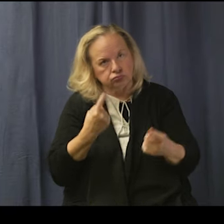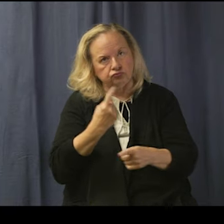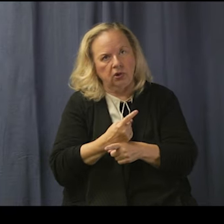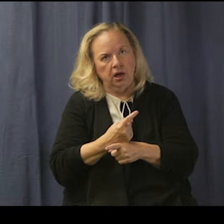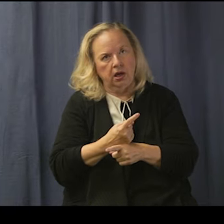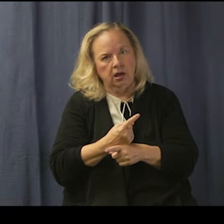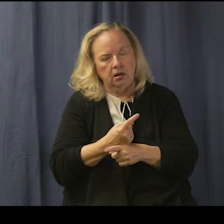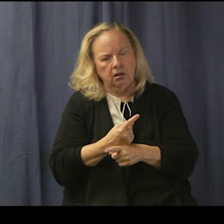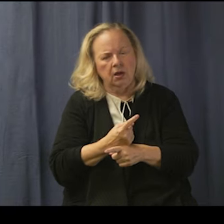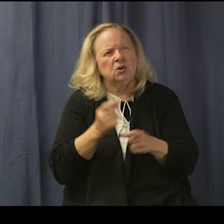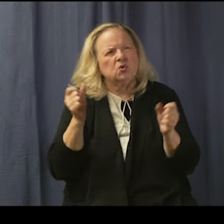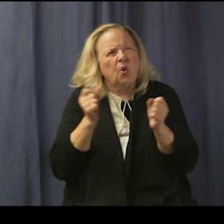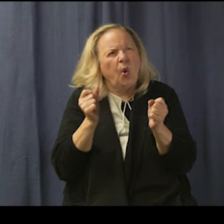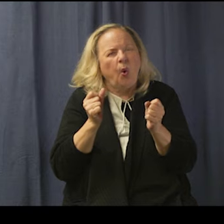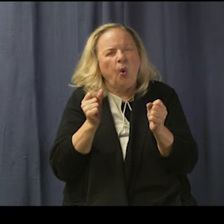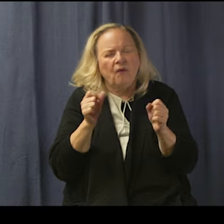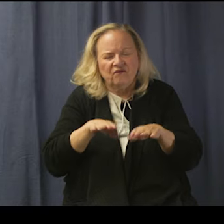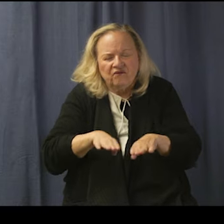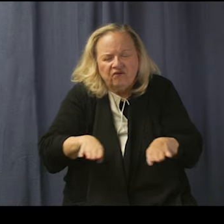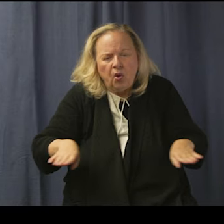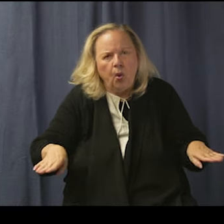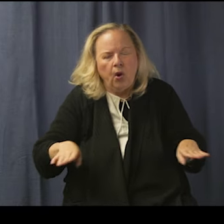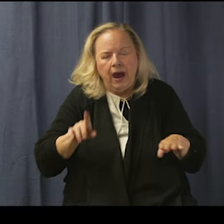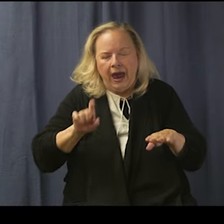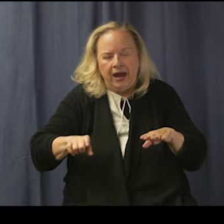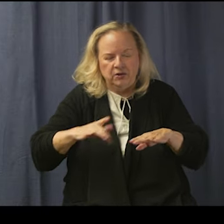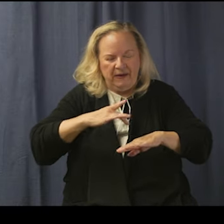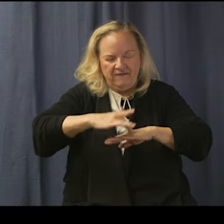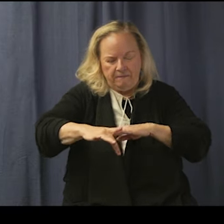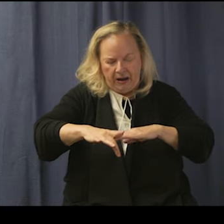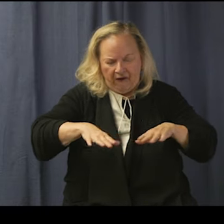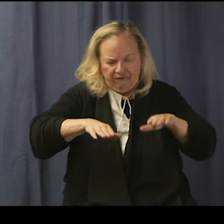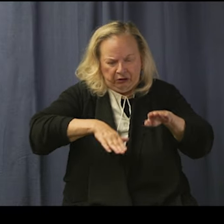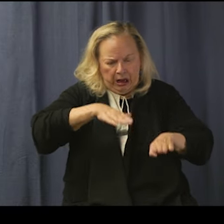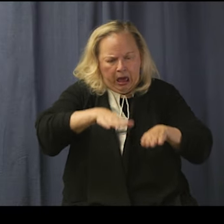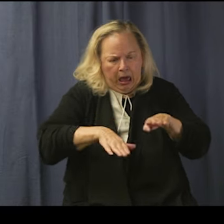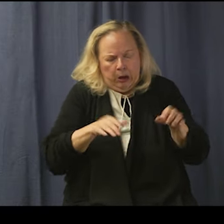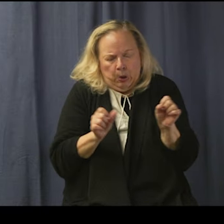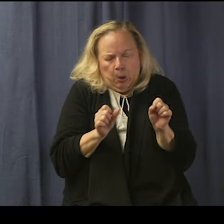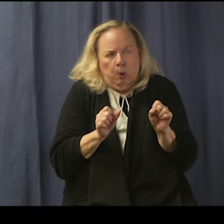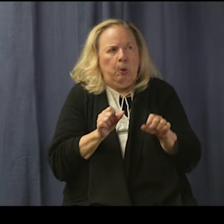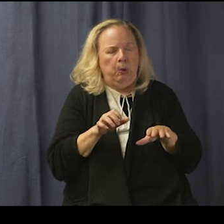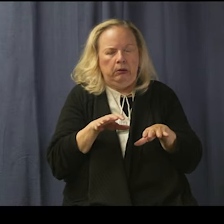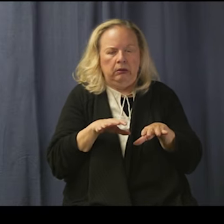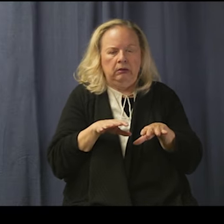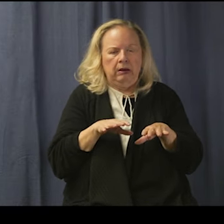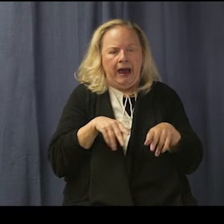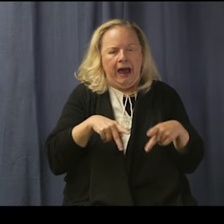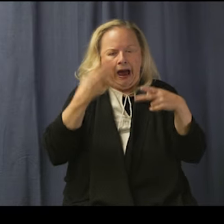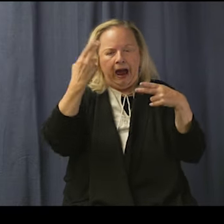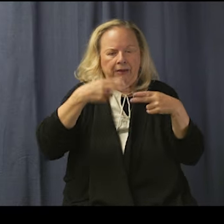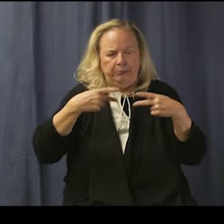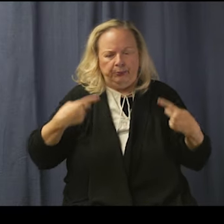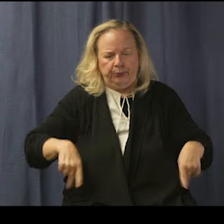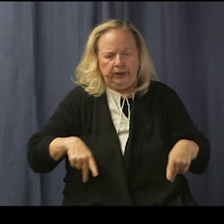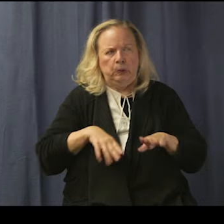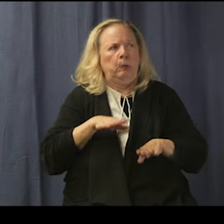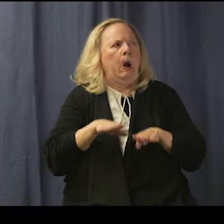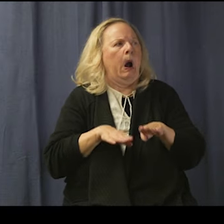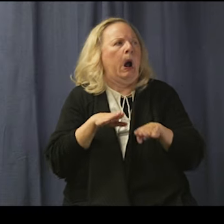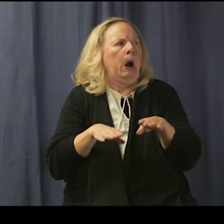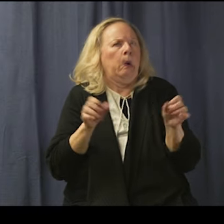cold marble floors, and everyone had to be barefoot. And so all night long, they're making this high priest get up on his bare feet, walk across the cold marble